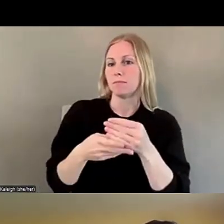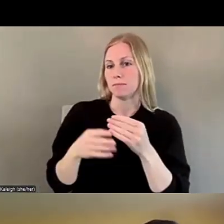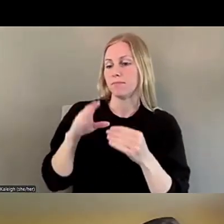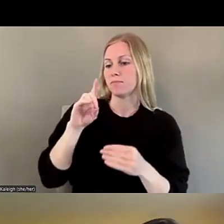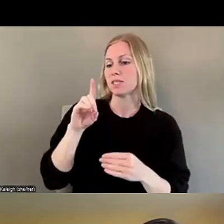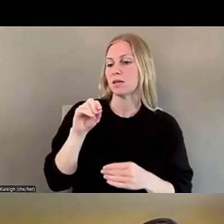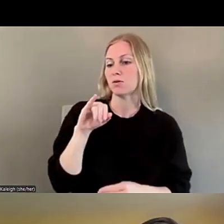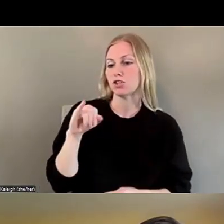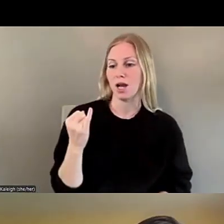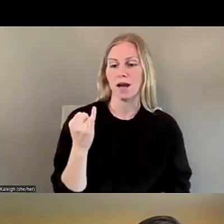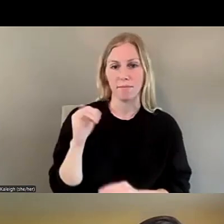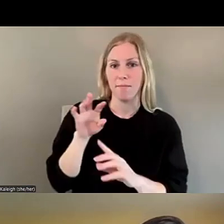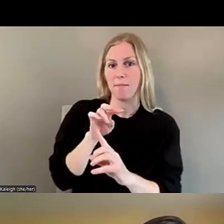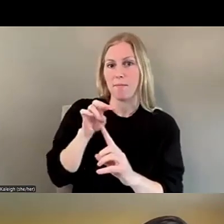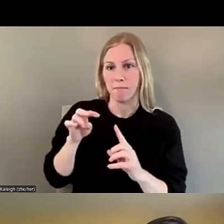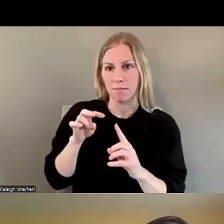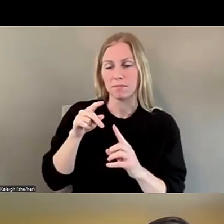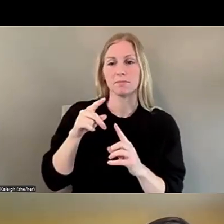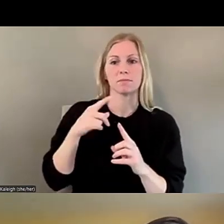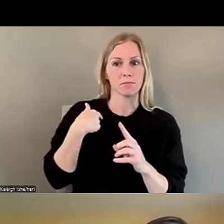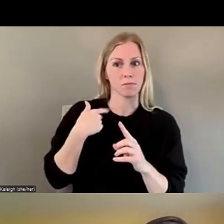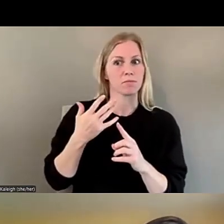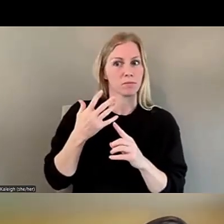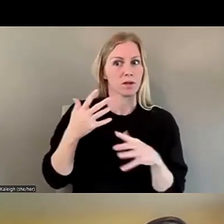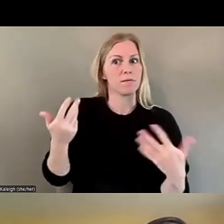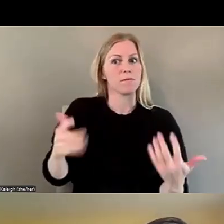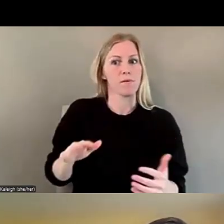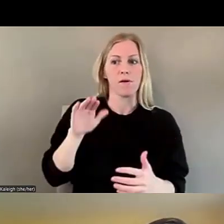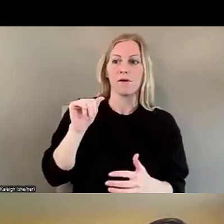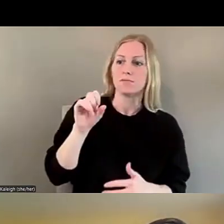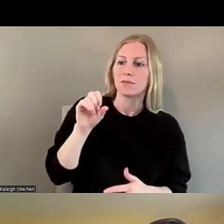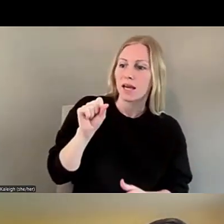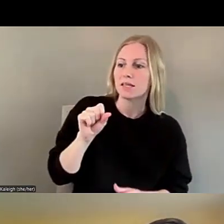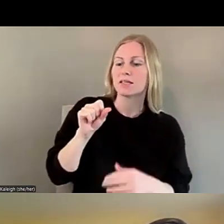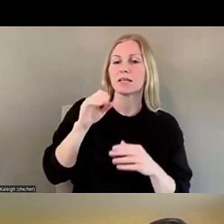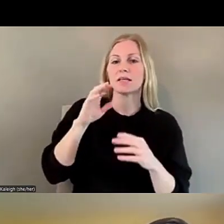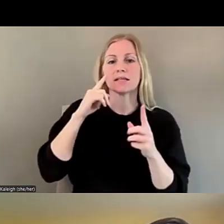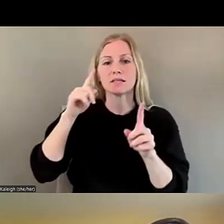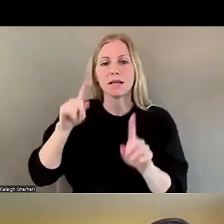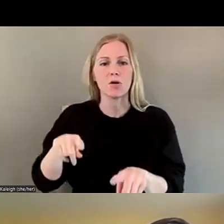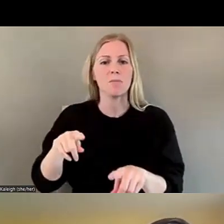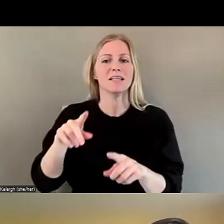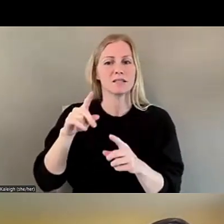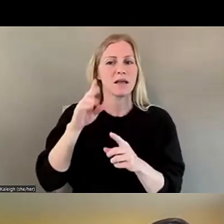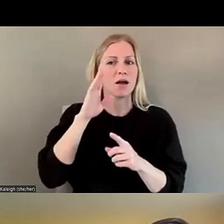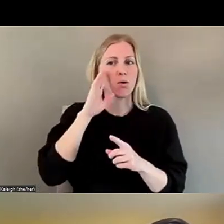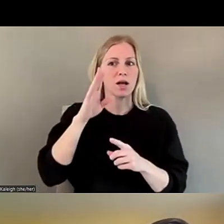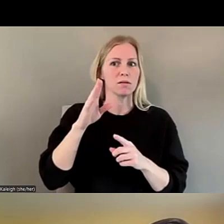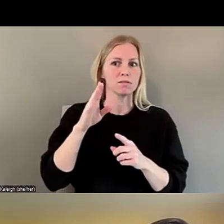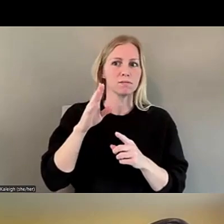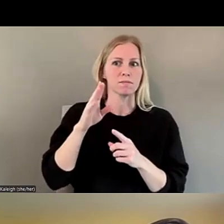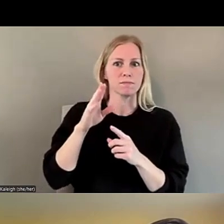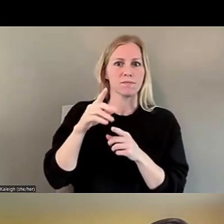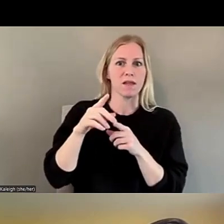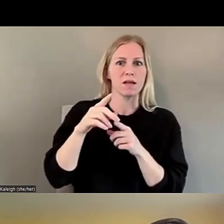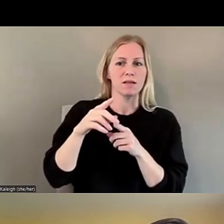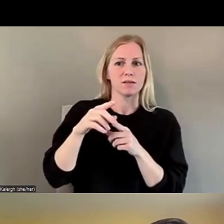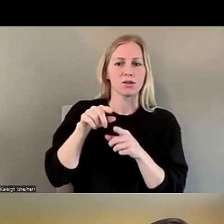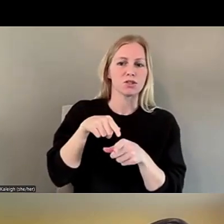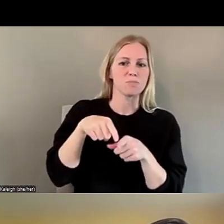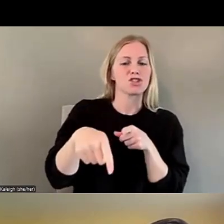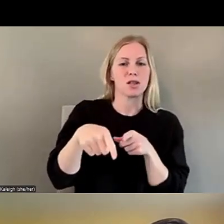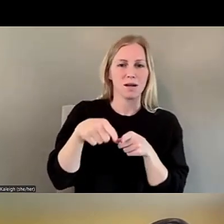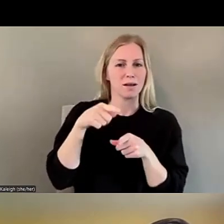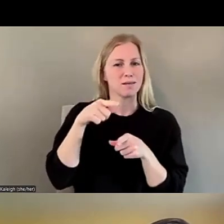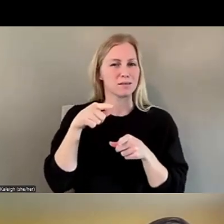done cases and settlements that involved, specialized schools, and including in places where there weren't private placements. And